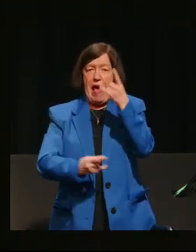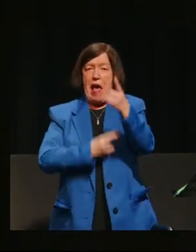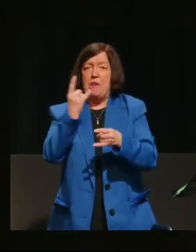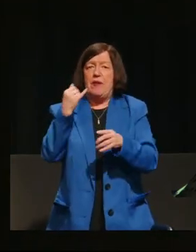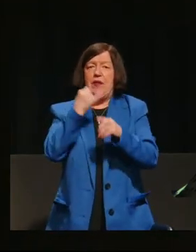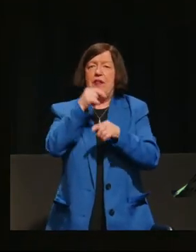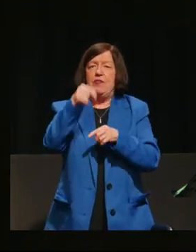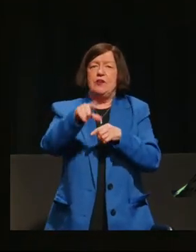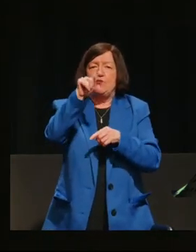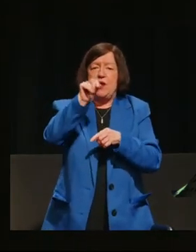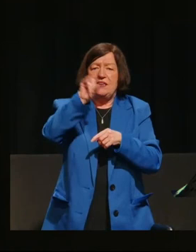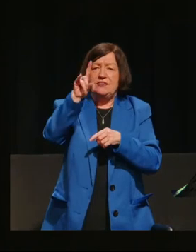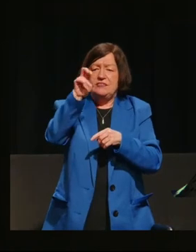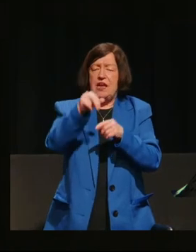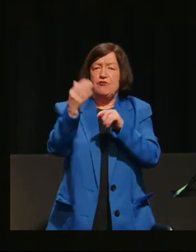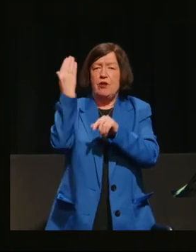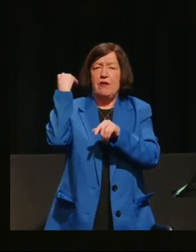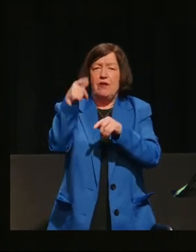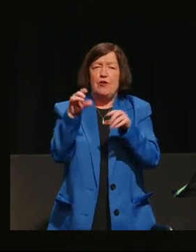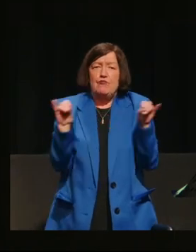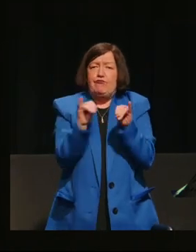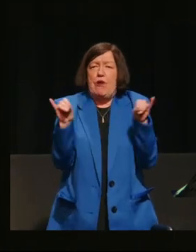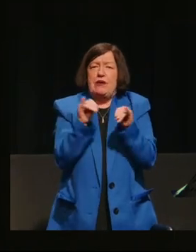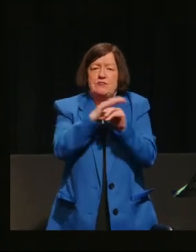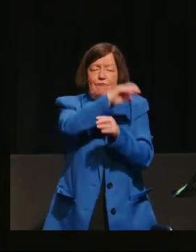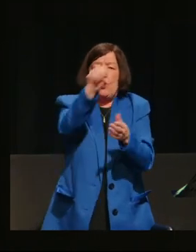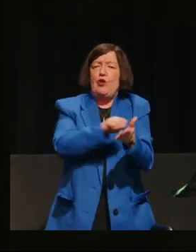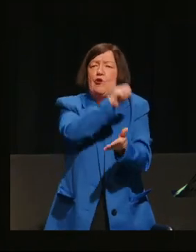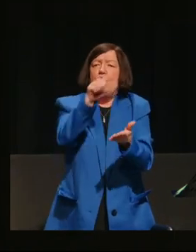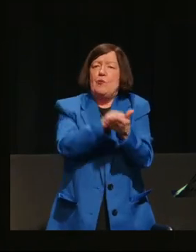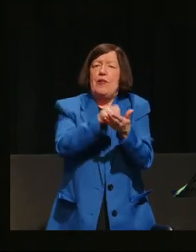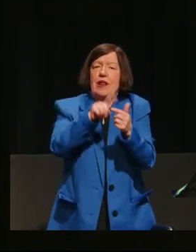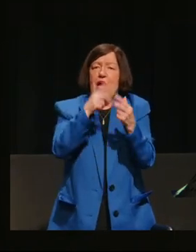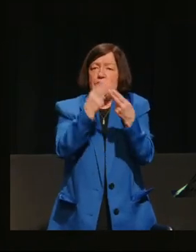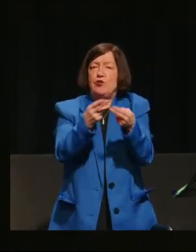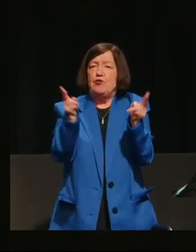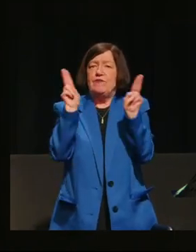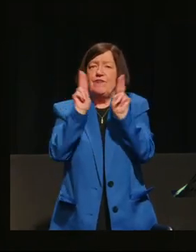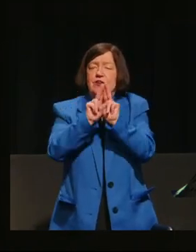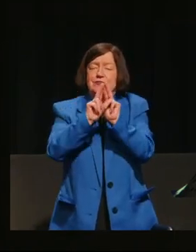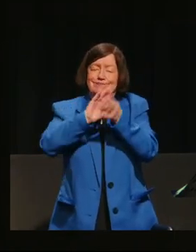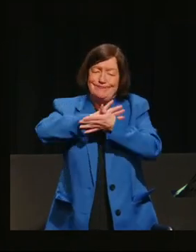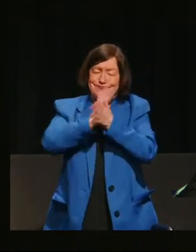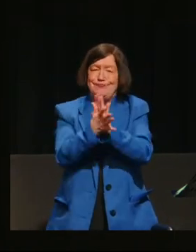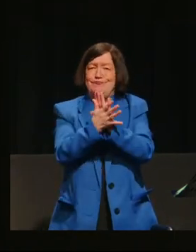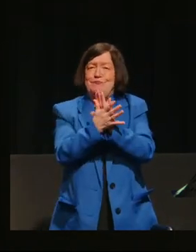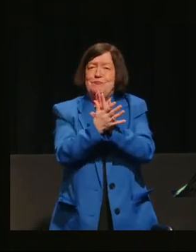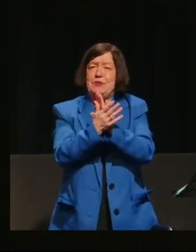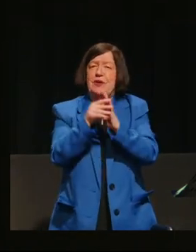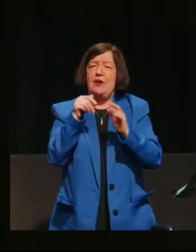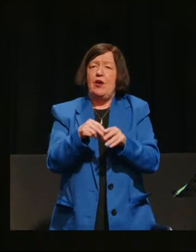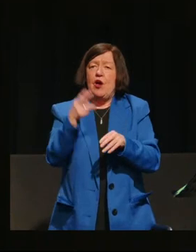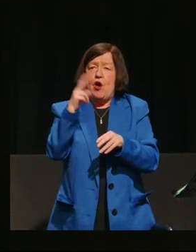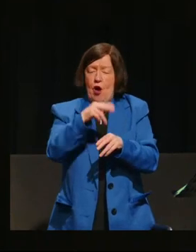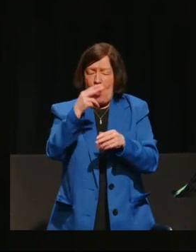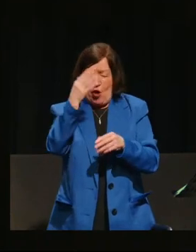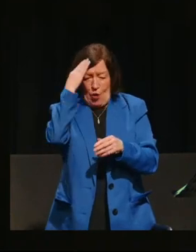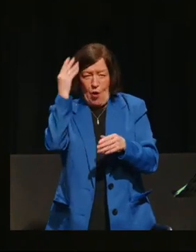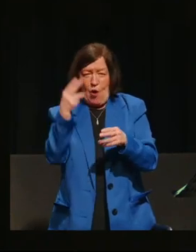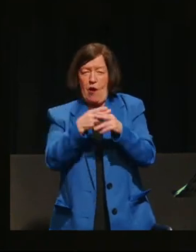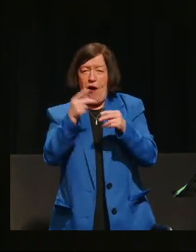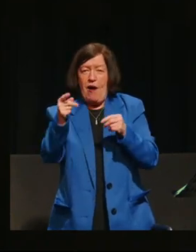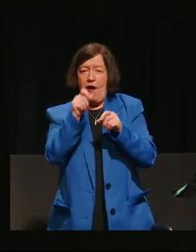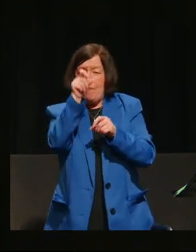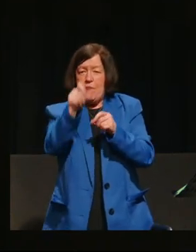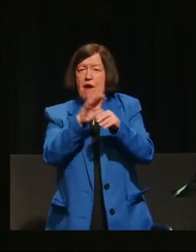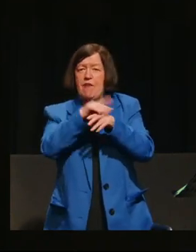of the 20th century, a crisis for Europe, and a universal catastrophe. The unprecedented character